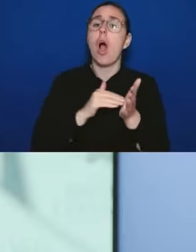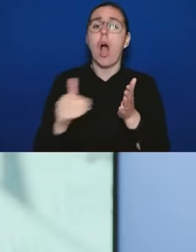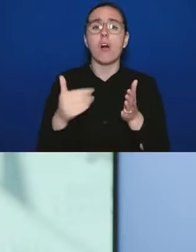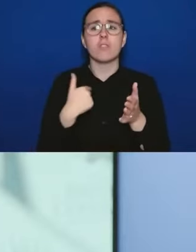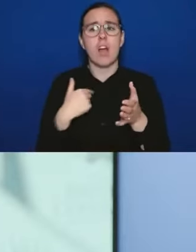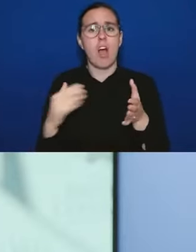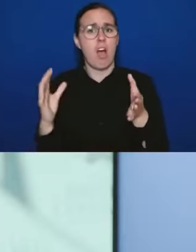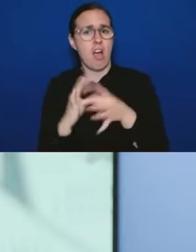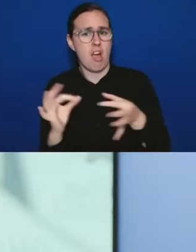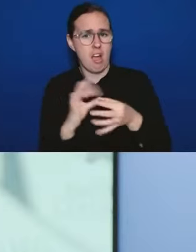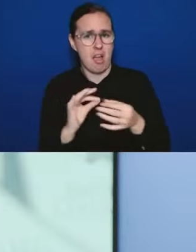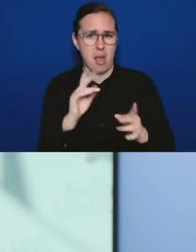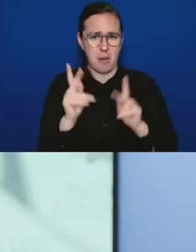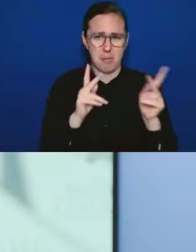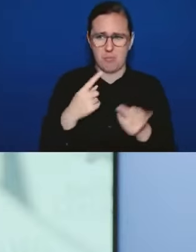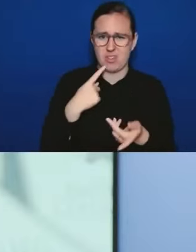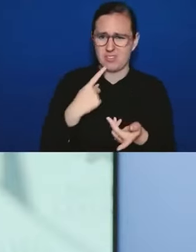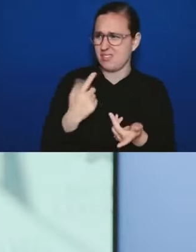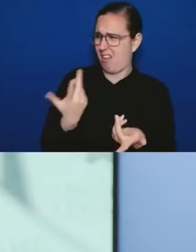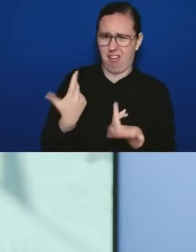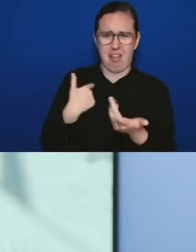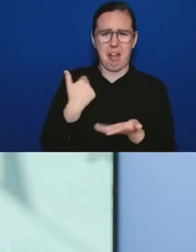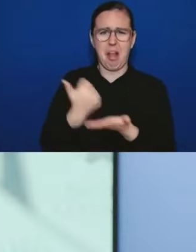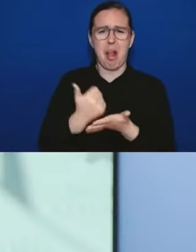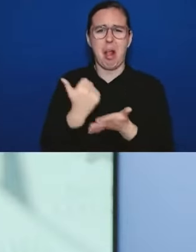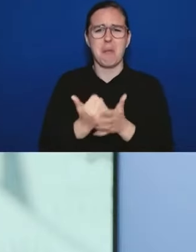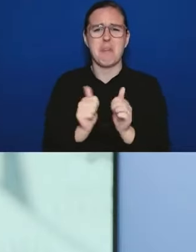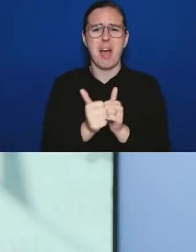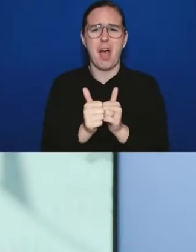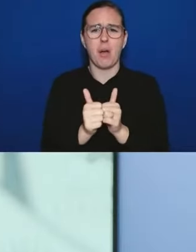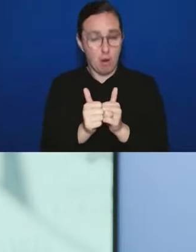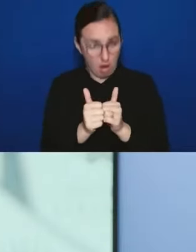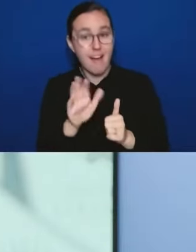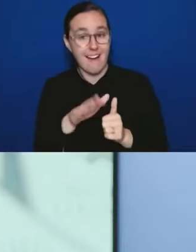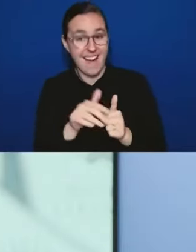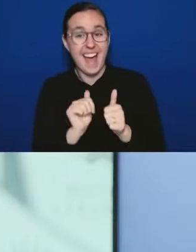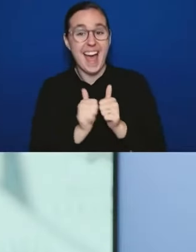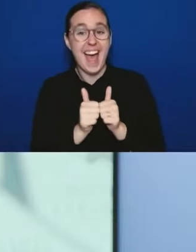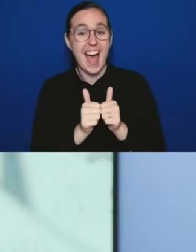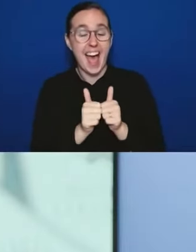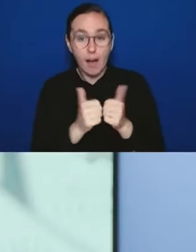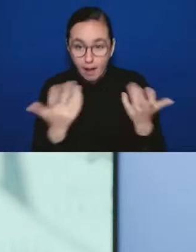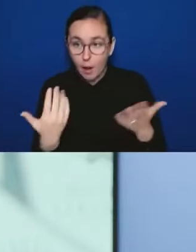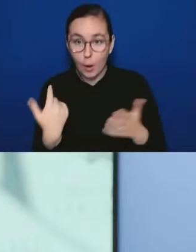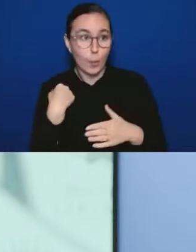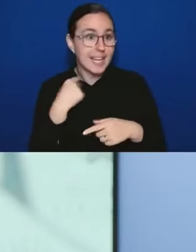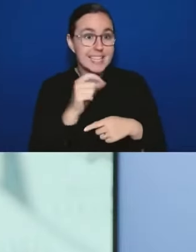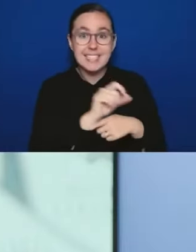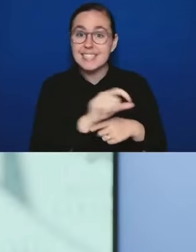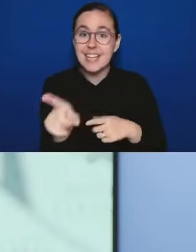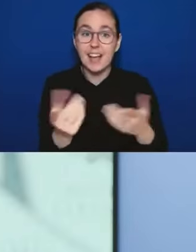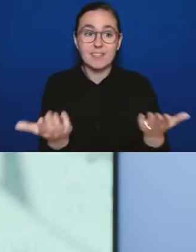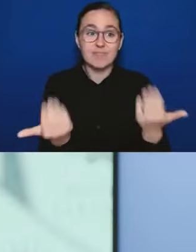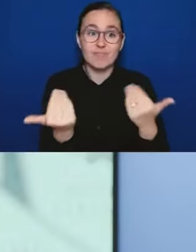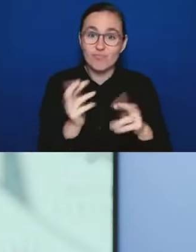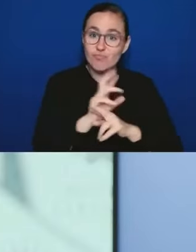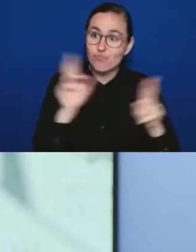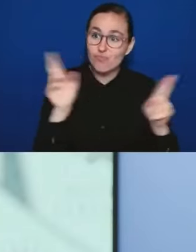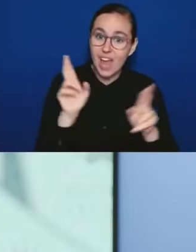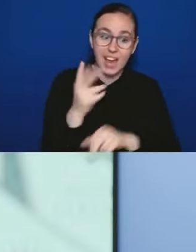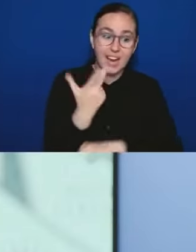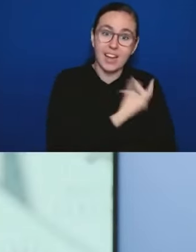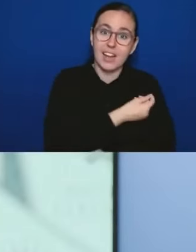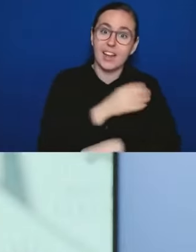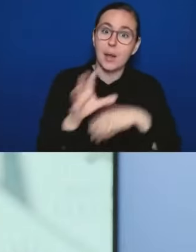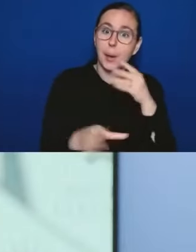Well, what they can do very simply now is when invited to get their booster dose of a COVID-19 vaccine. When